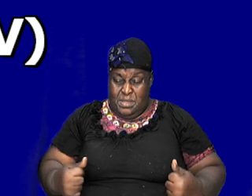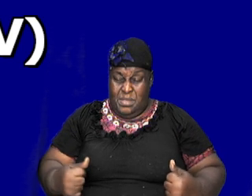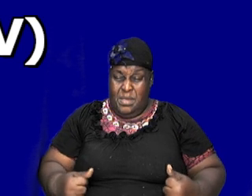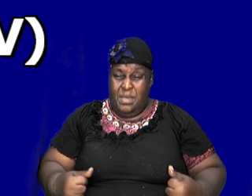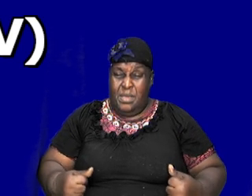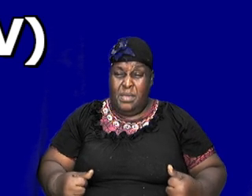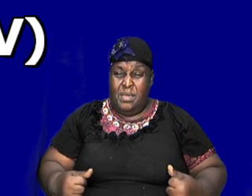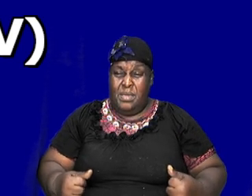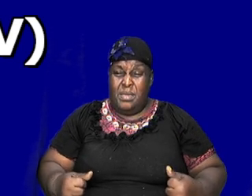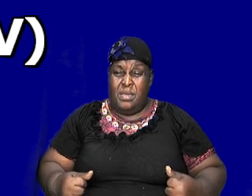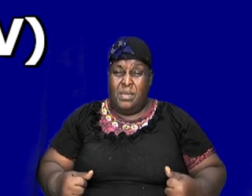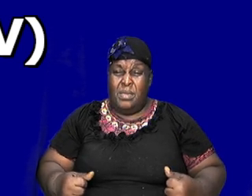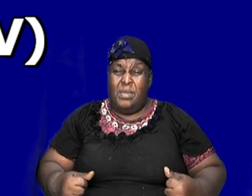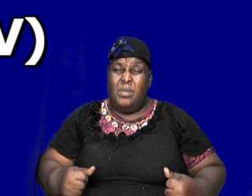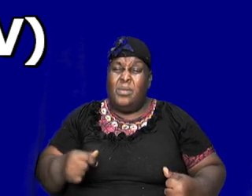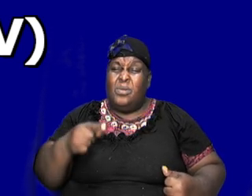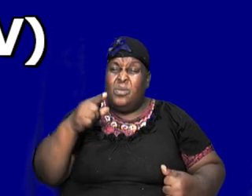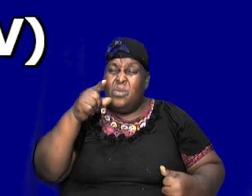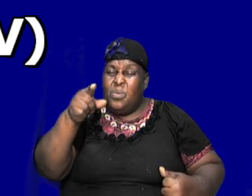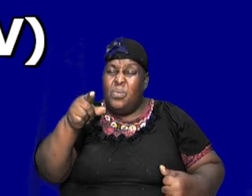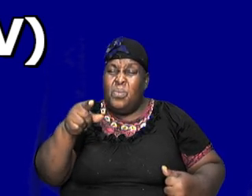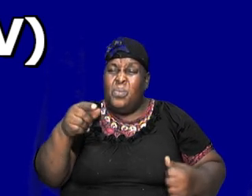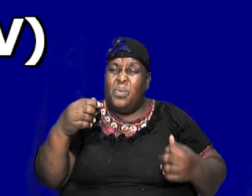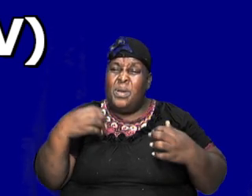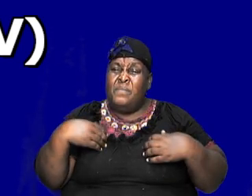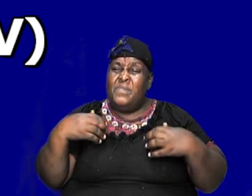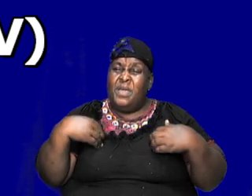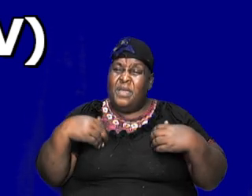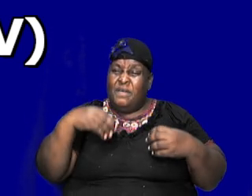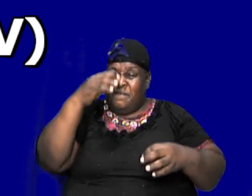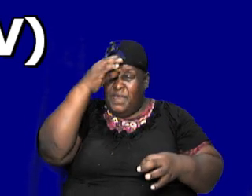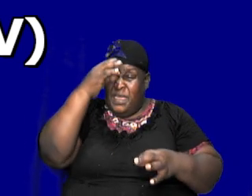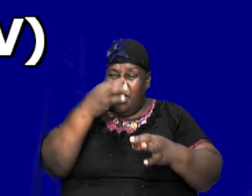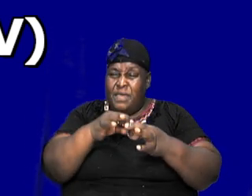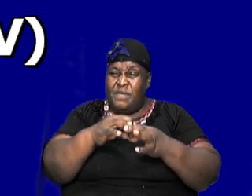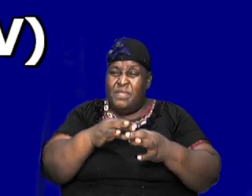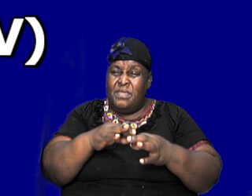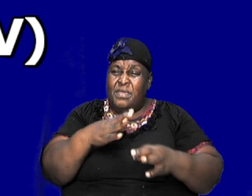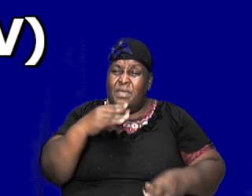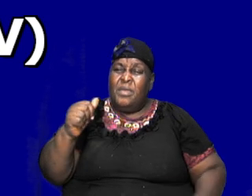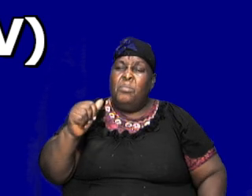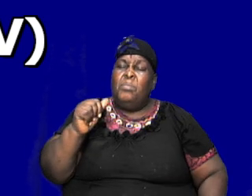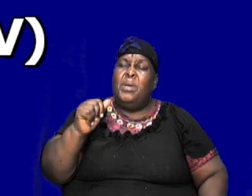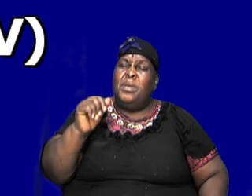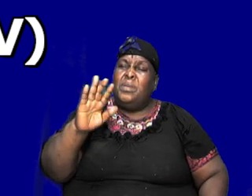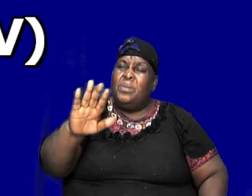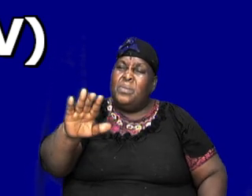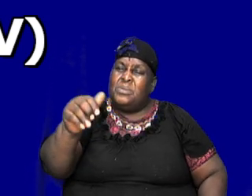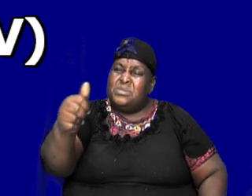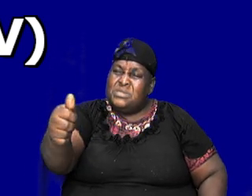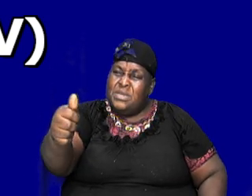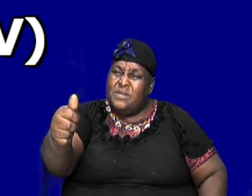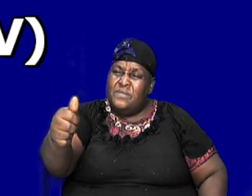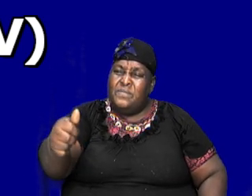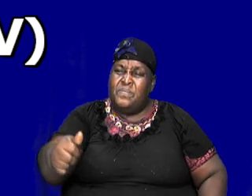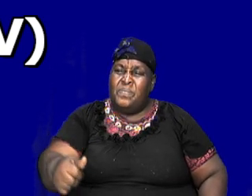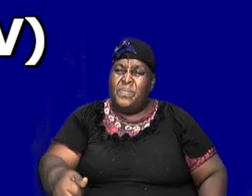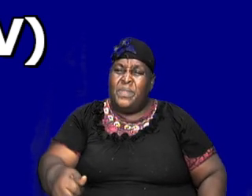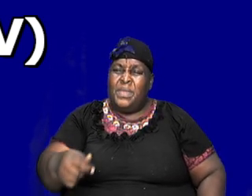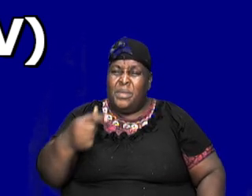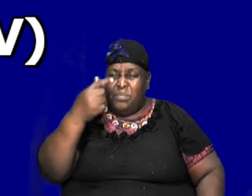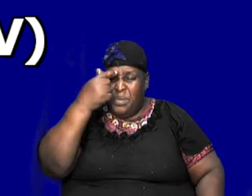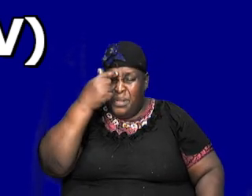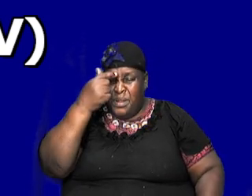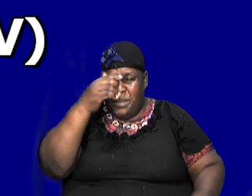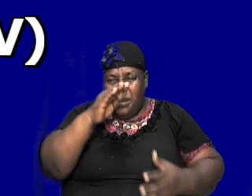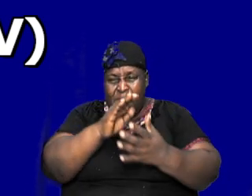Or do you have to have faith for yourself? Because Jesus said when he saw their faith, he was speaking, I believe primarily, and